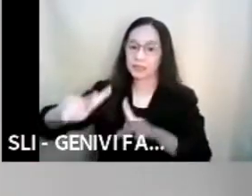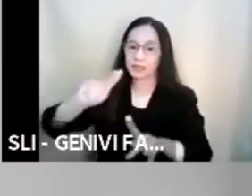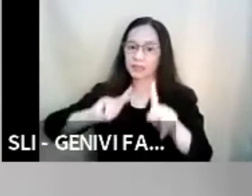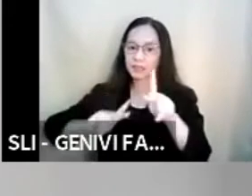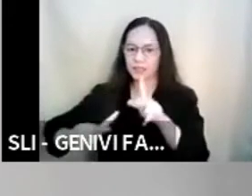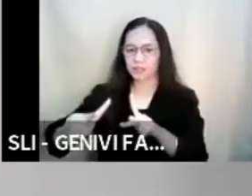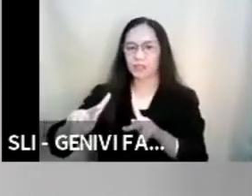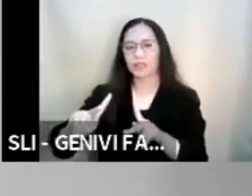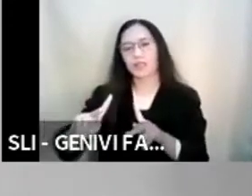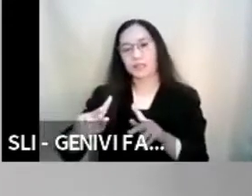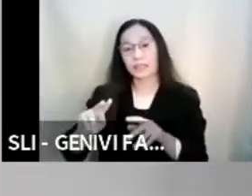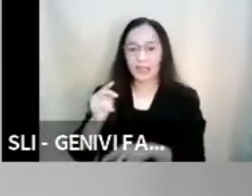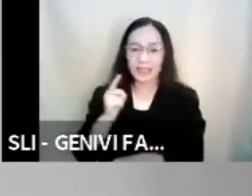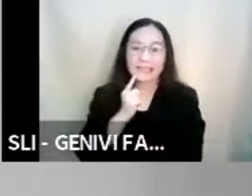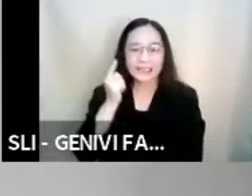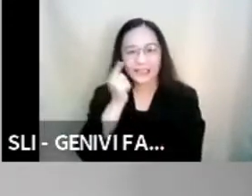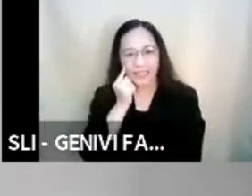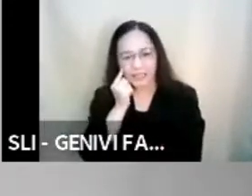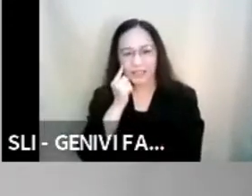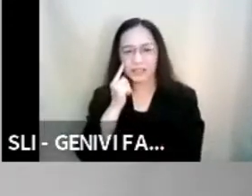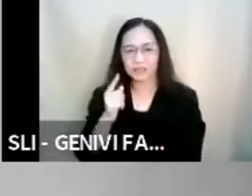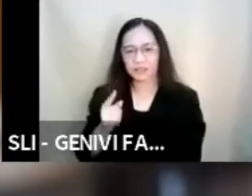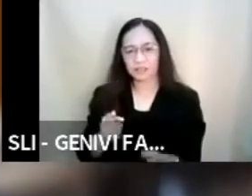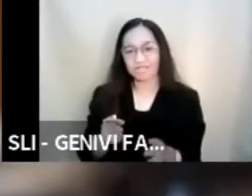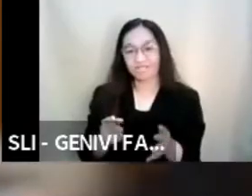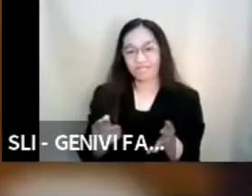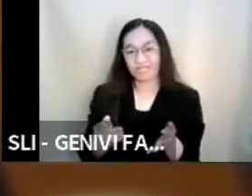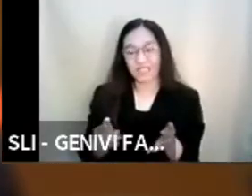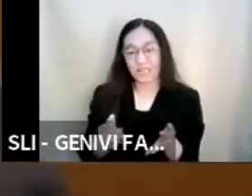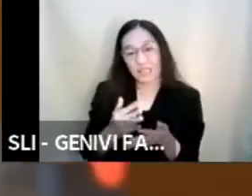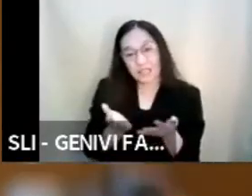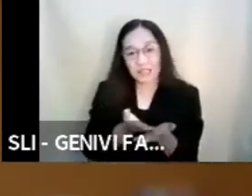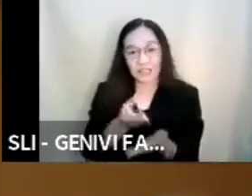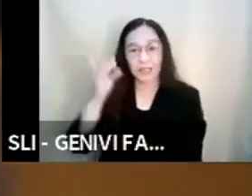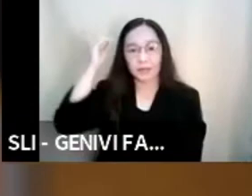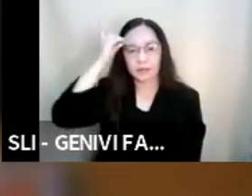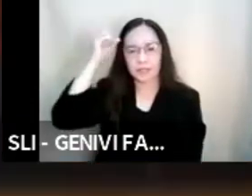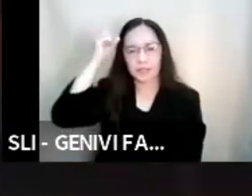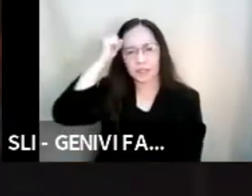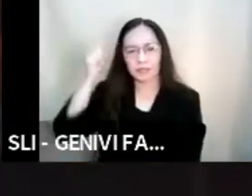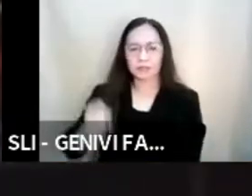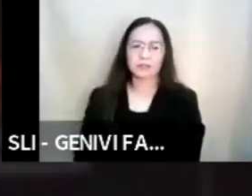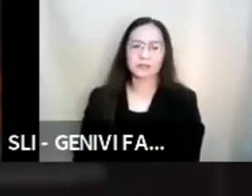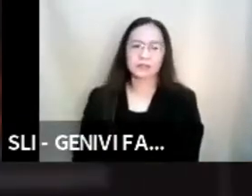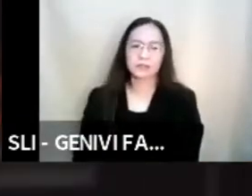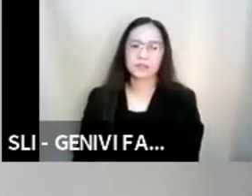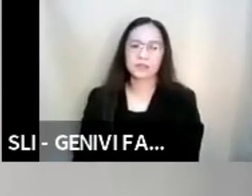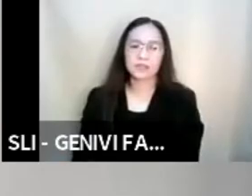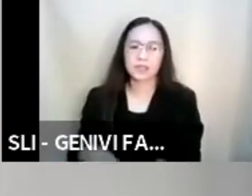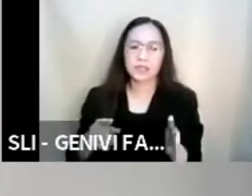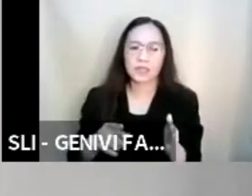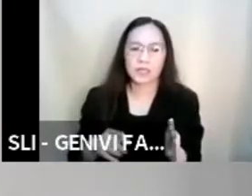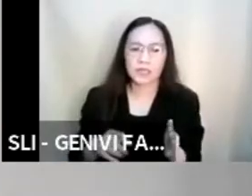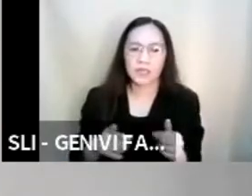usually the person with autism and Down syndrome. First, we affiliate with some